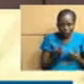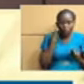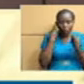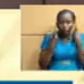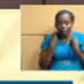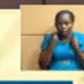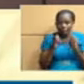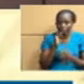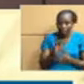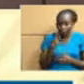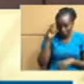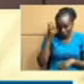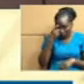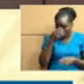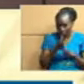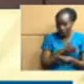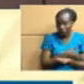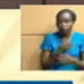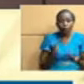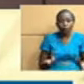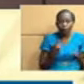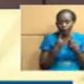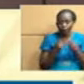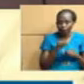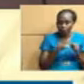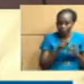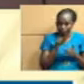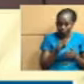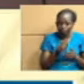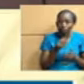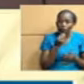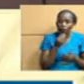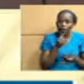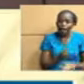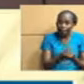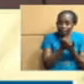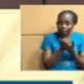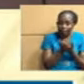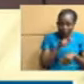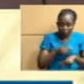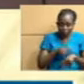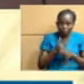if government hadn't also gone on a begging spree for food aid during this